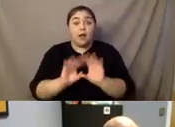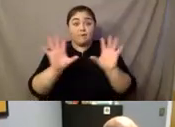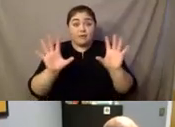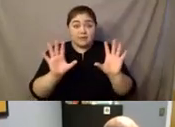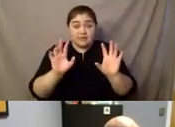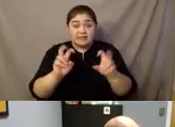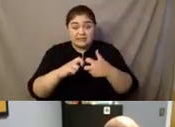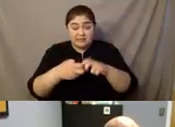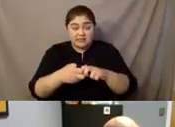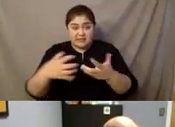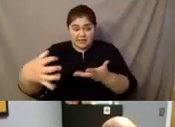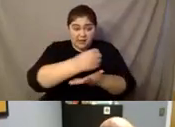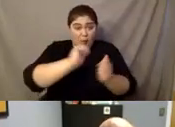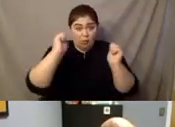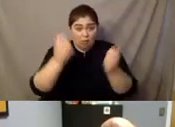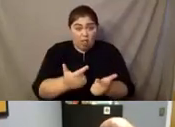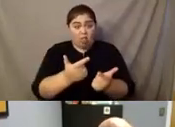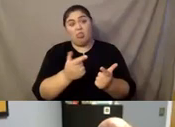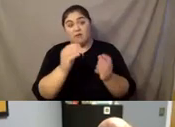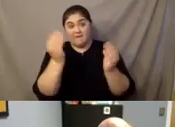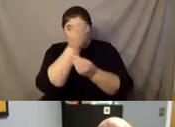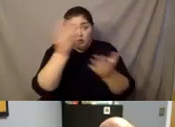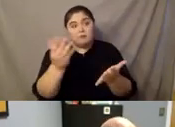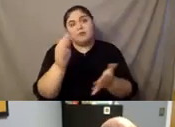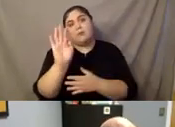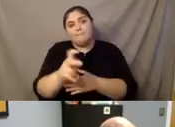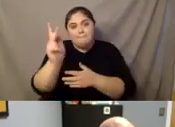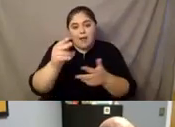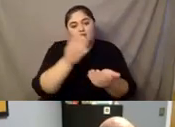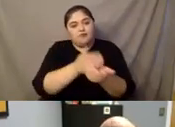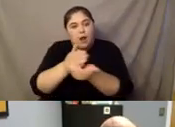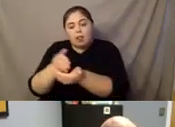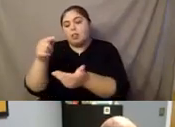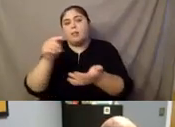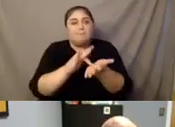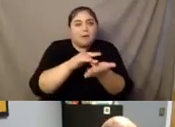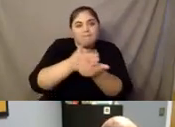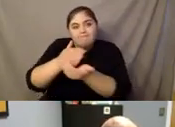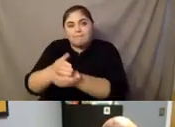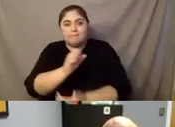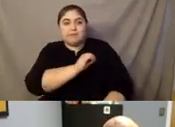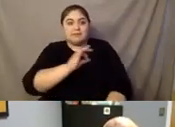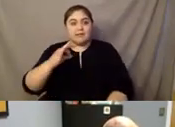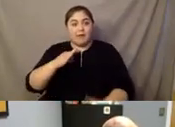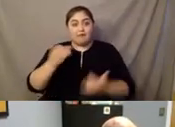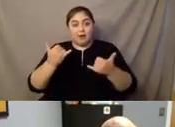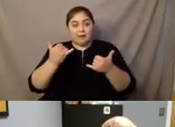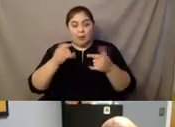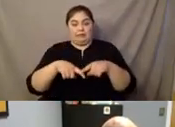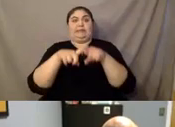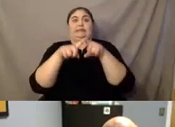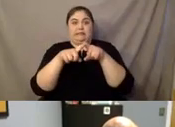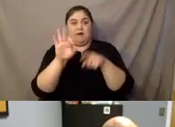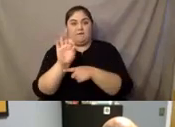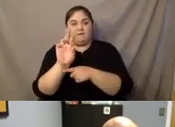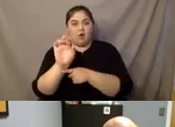of those documentation, the medical records, the bank records, whatever it may be, staff has been furloughed. These